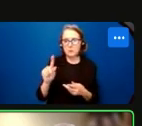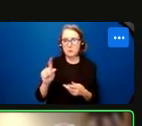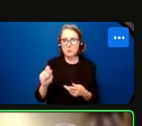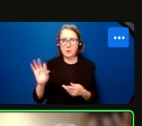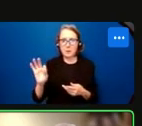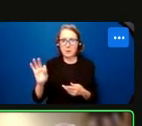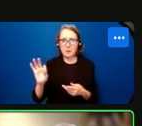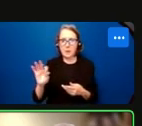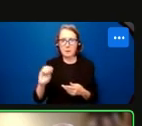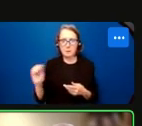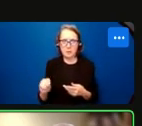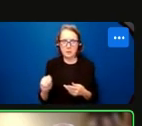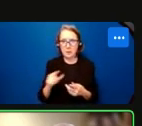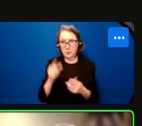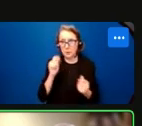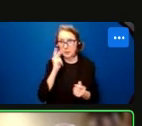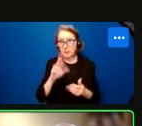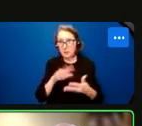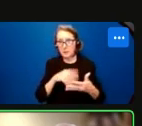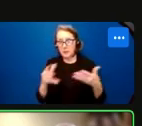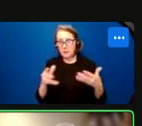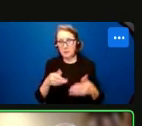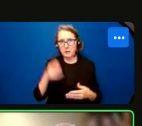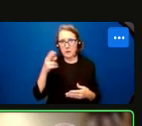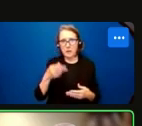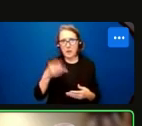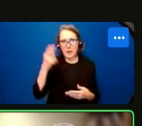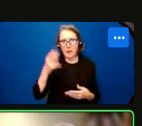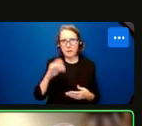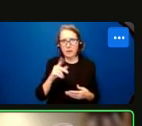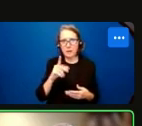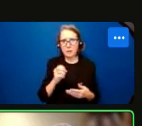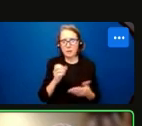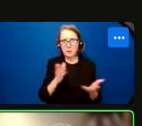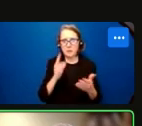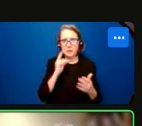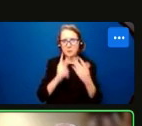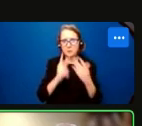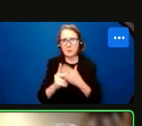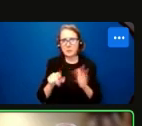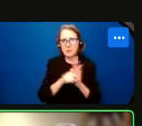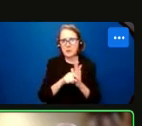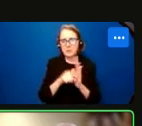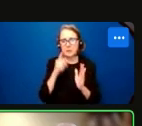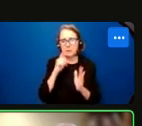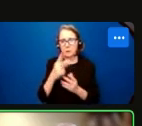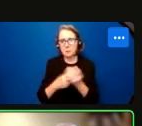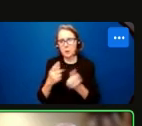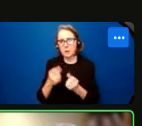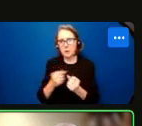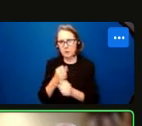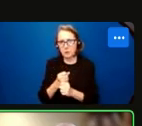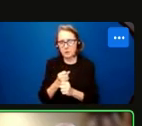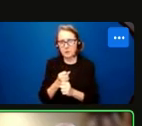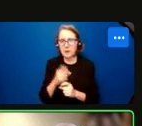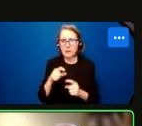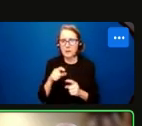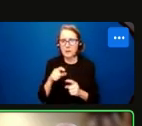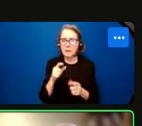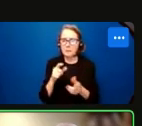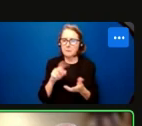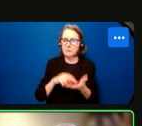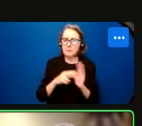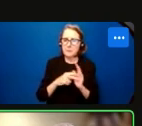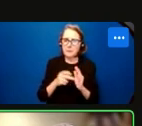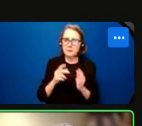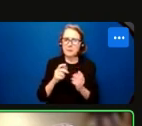1.9%. As you can see by this table, the high volume service is projected to be negative for both years. This necessitates a larger